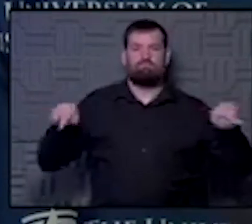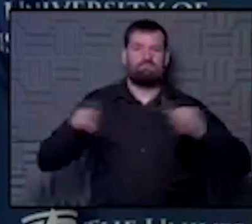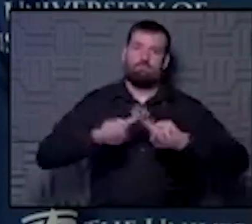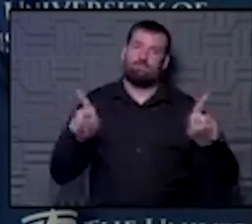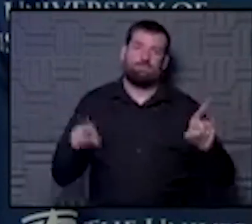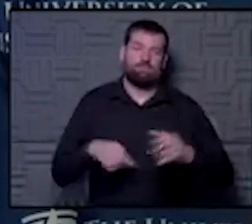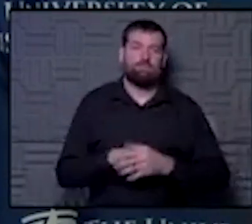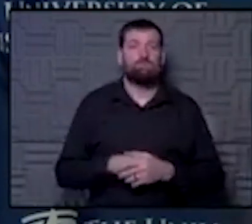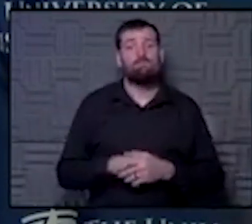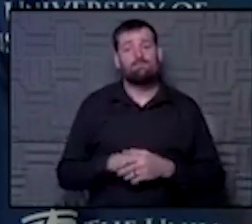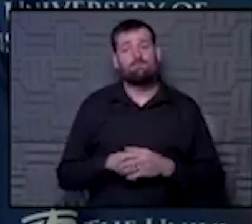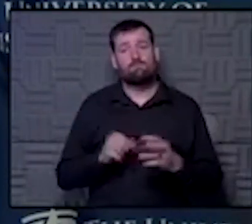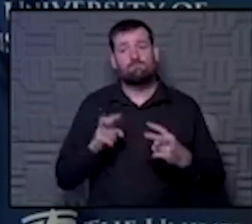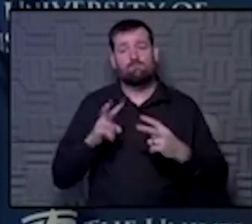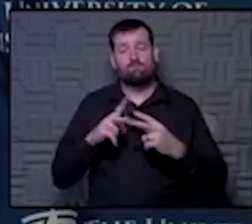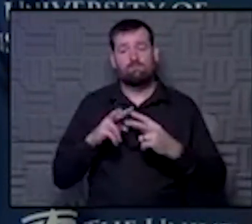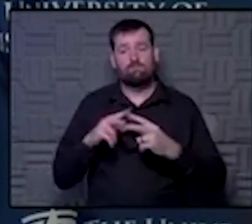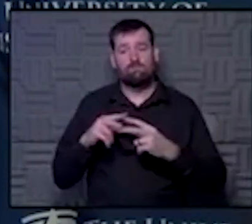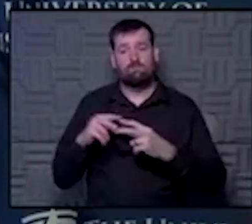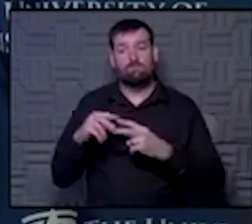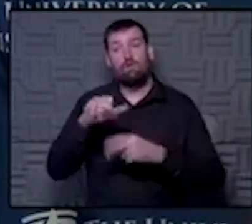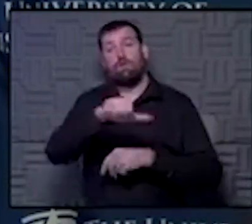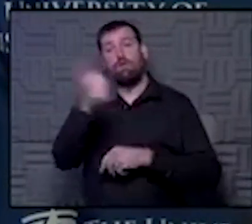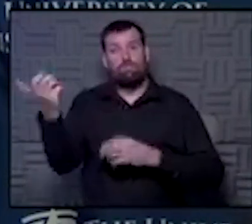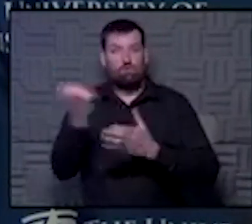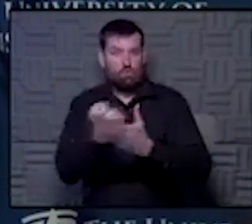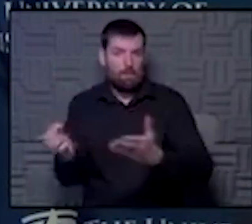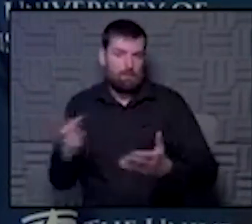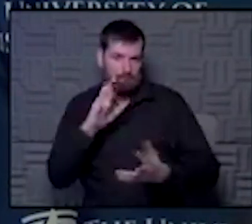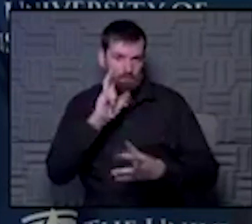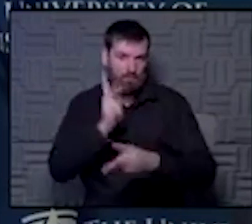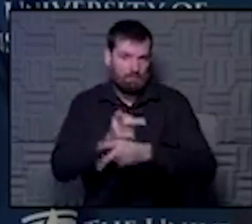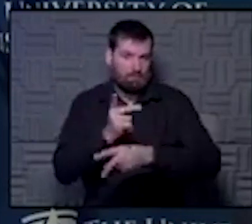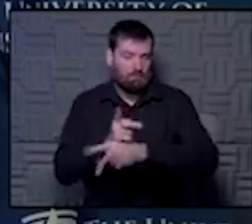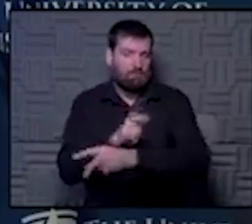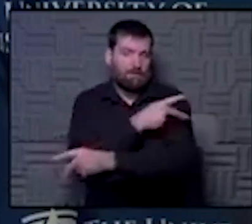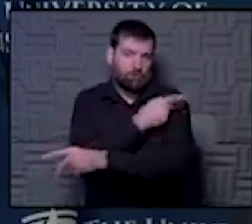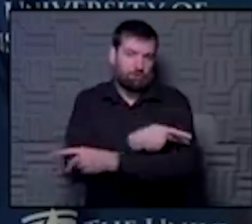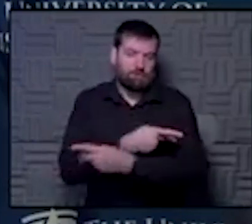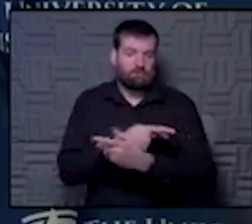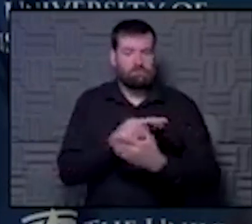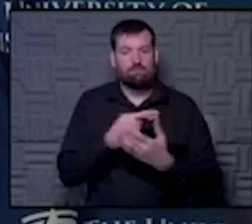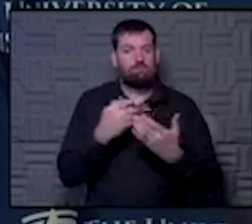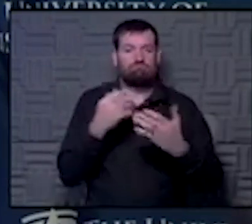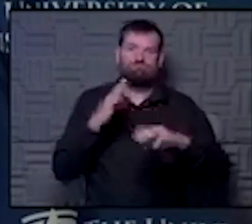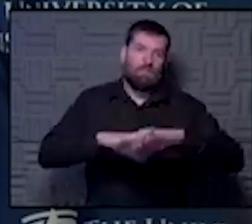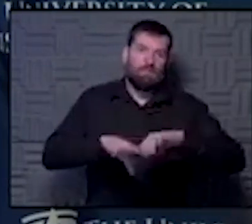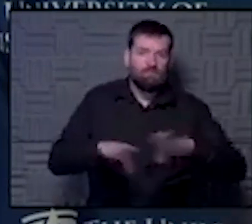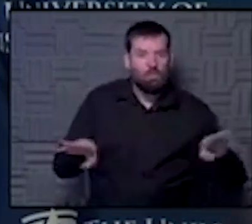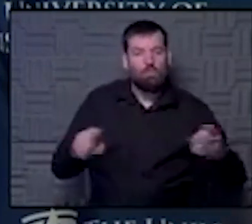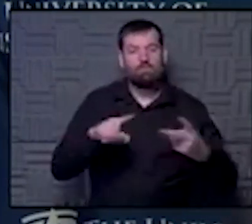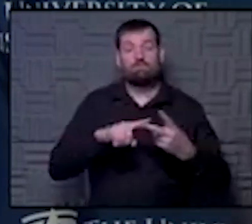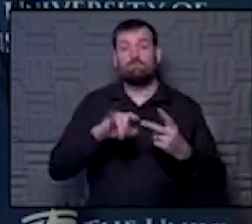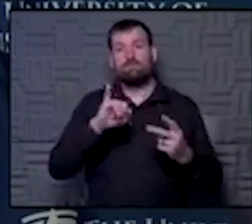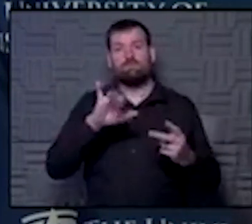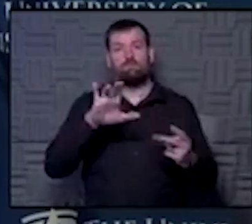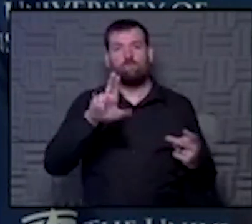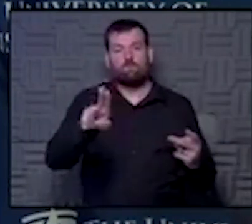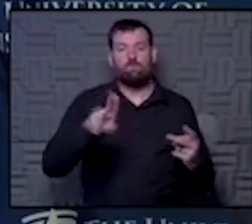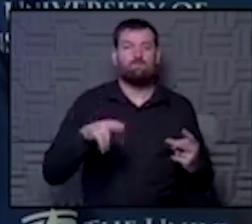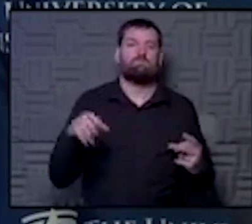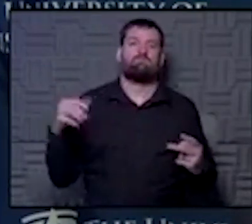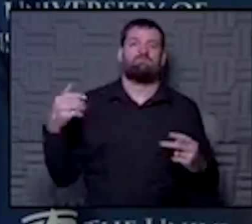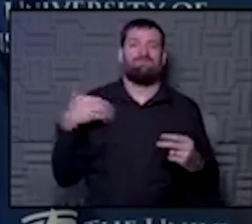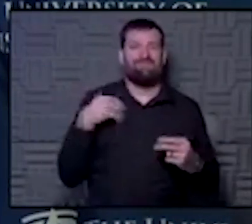also other equipment we acquired to take care of our patients, on the floor, even in the ICU. We have